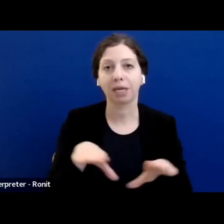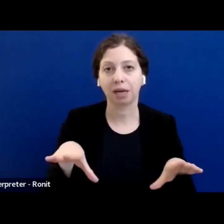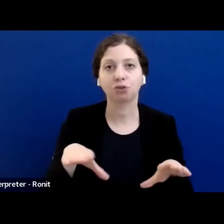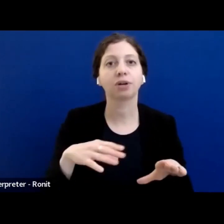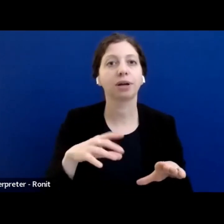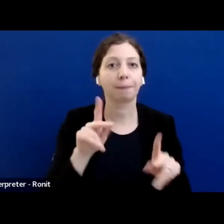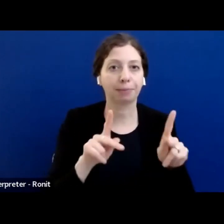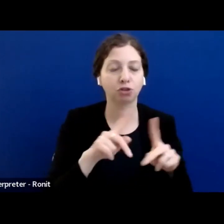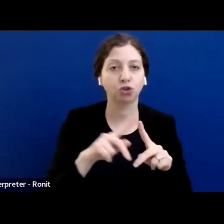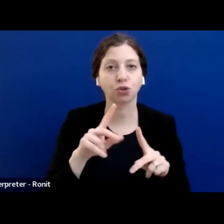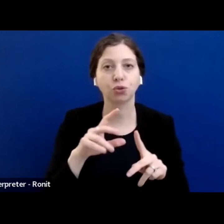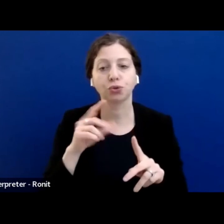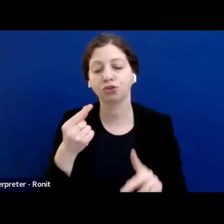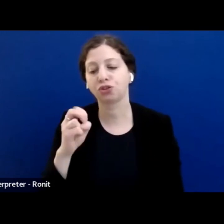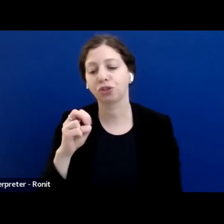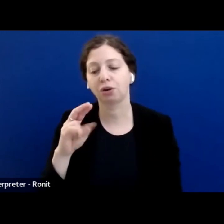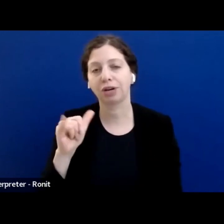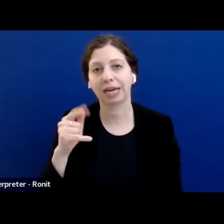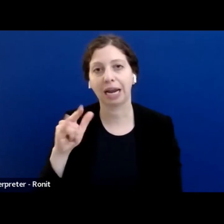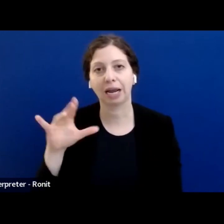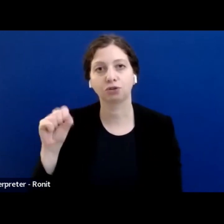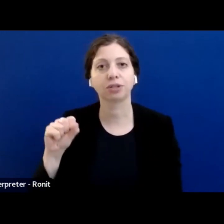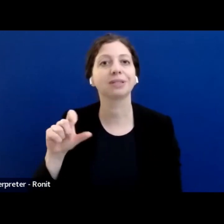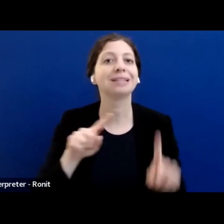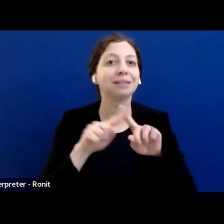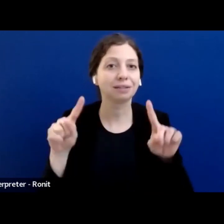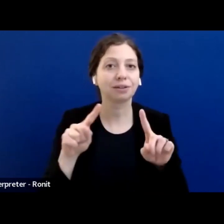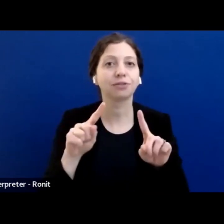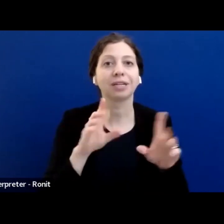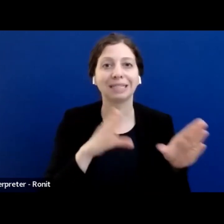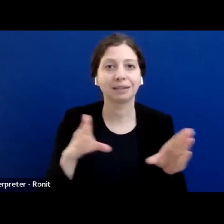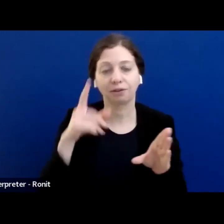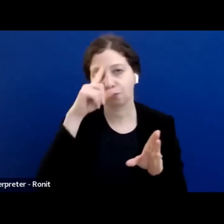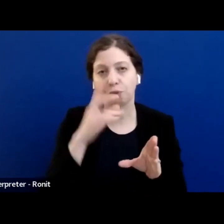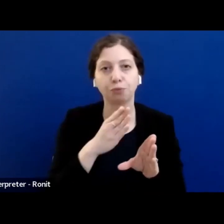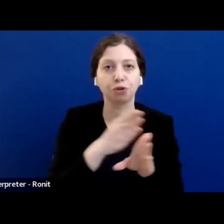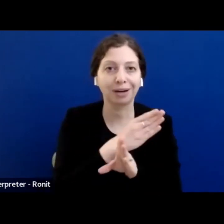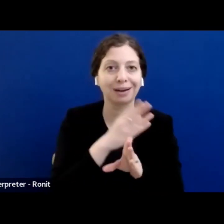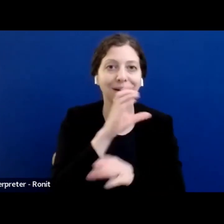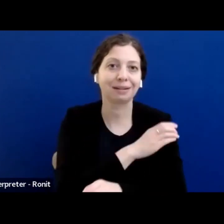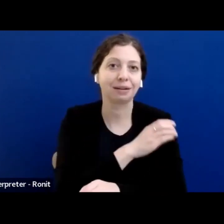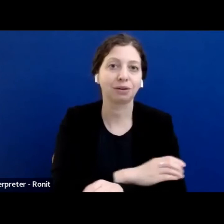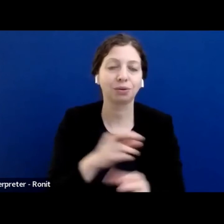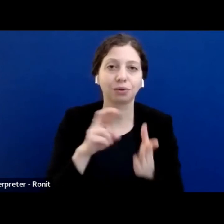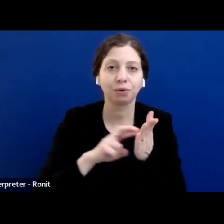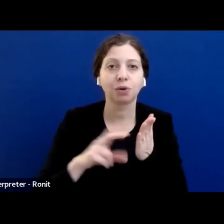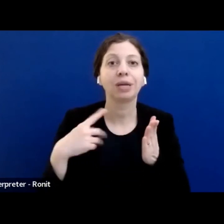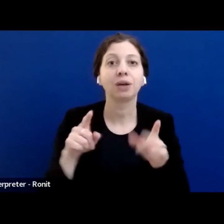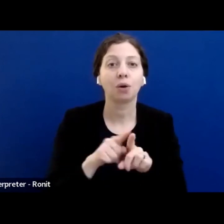to geriatrics, different stages of preclinical research. We also invest